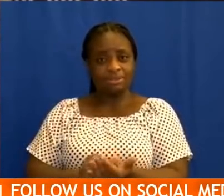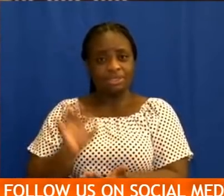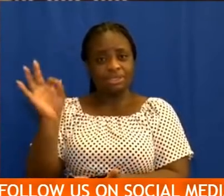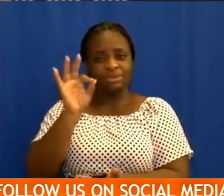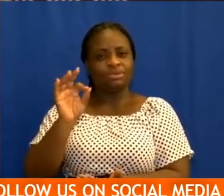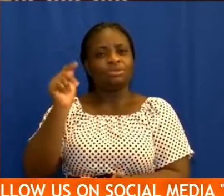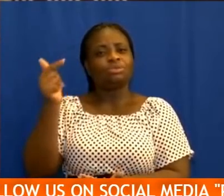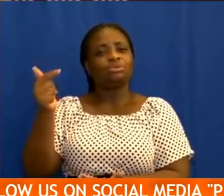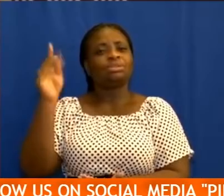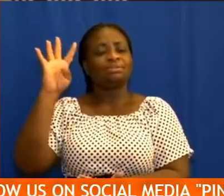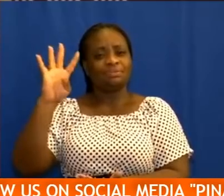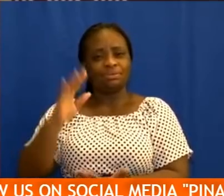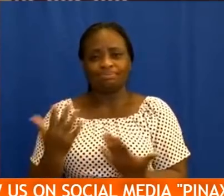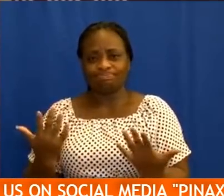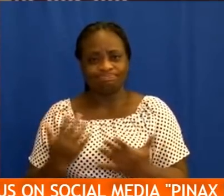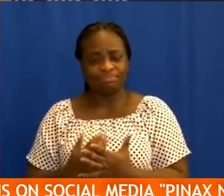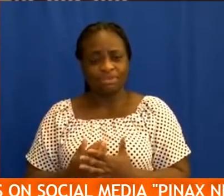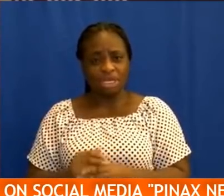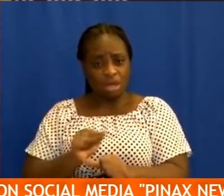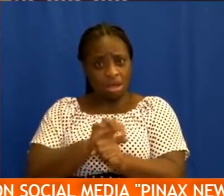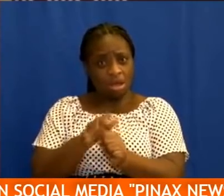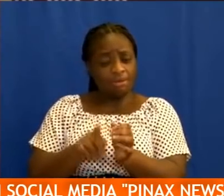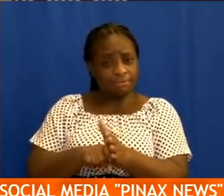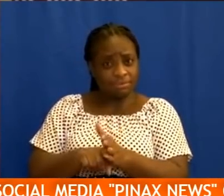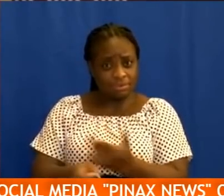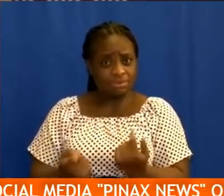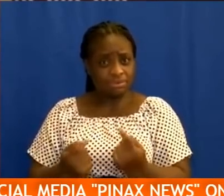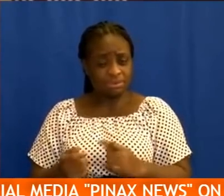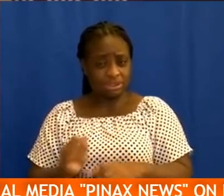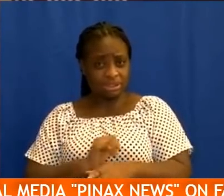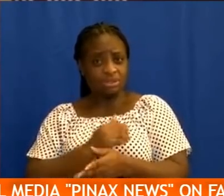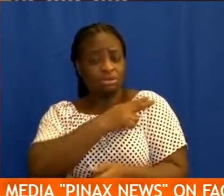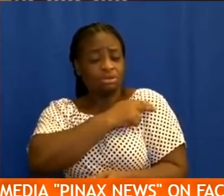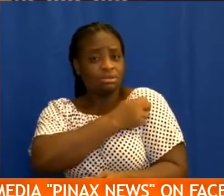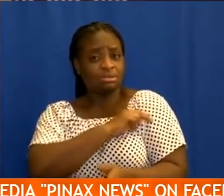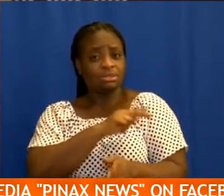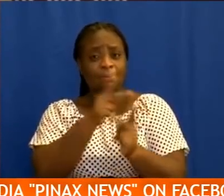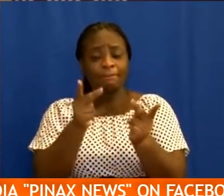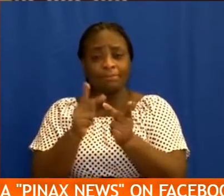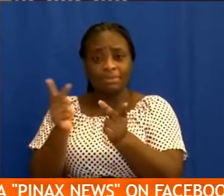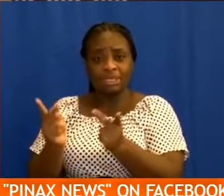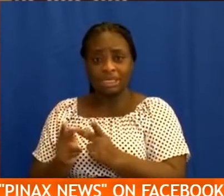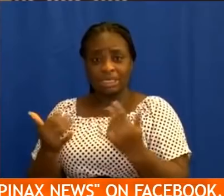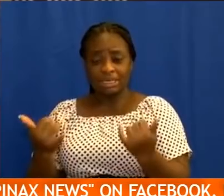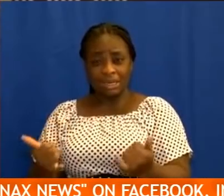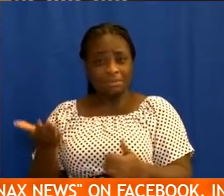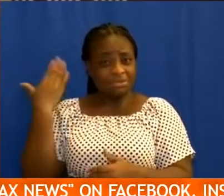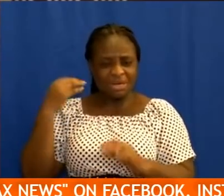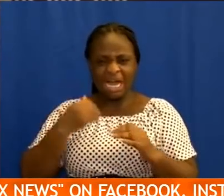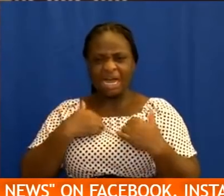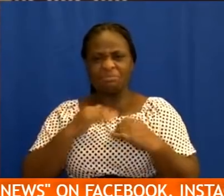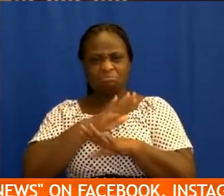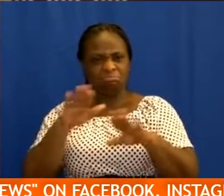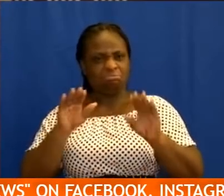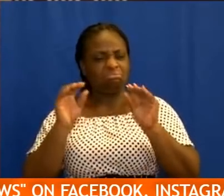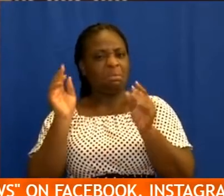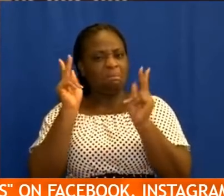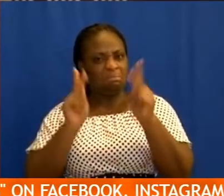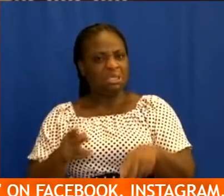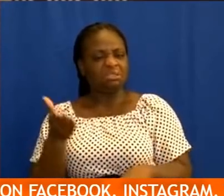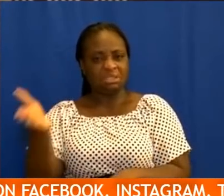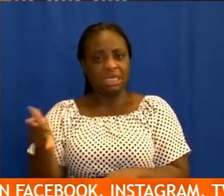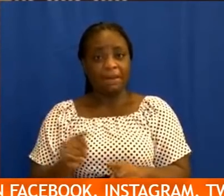1,924. Our COVID-19 treatment centers have gone from having zero patients to now